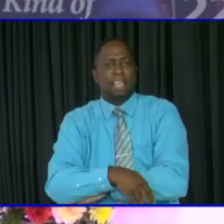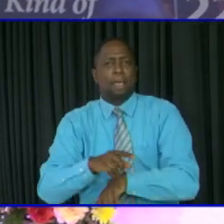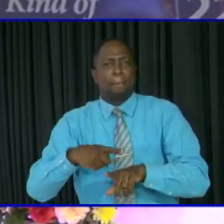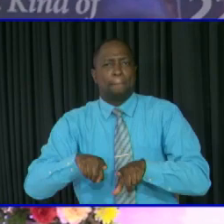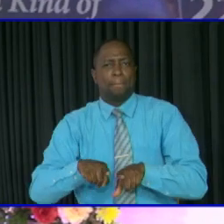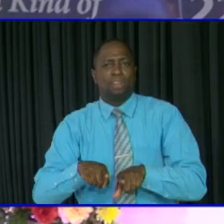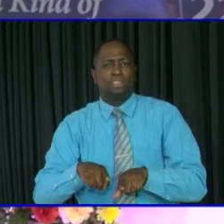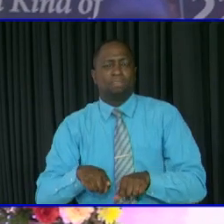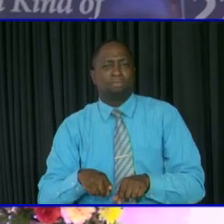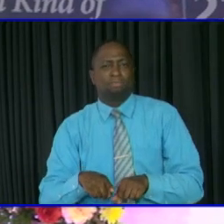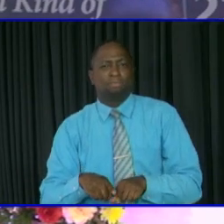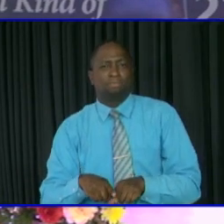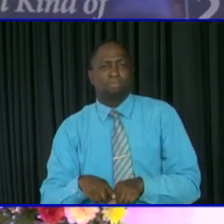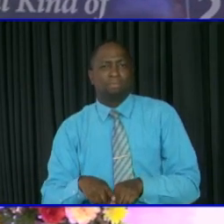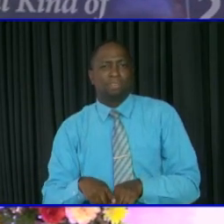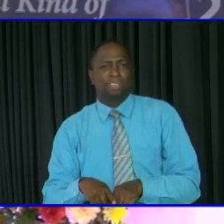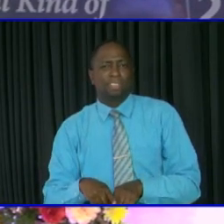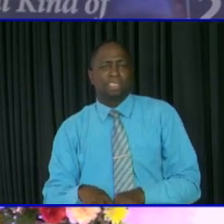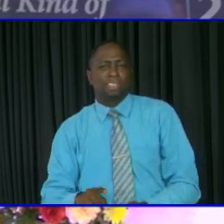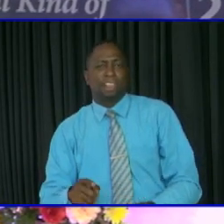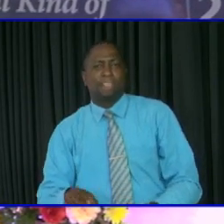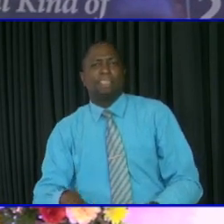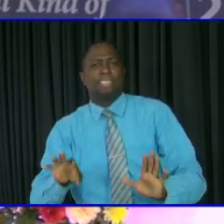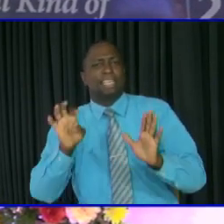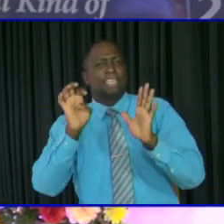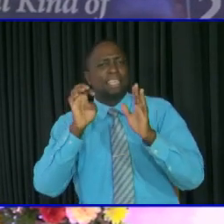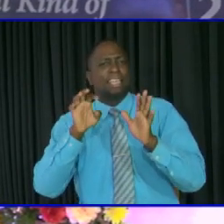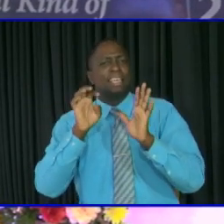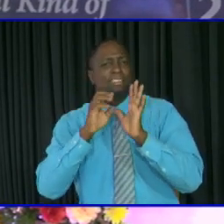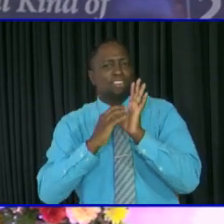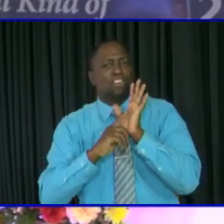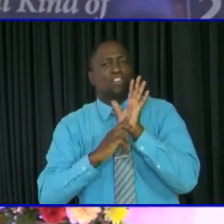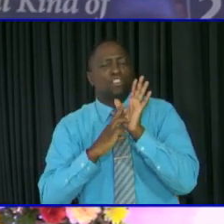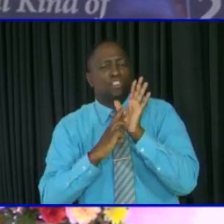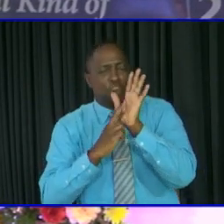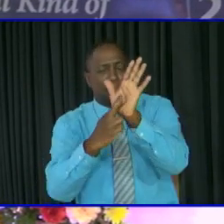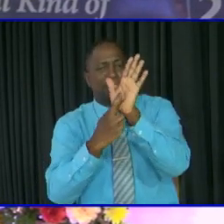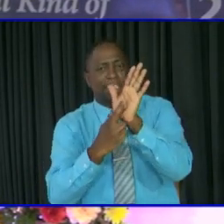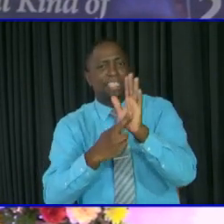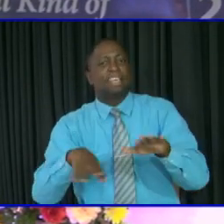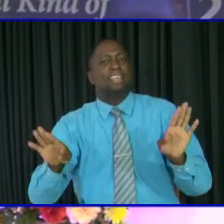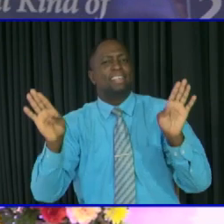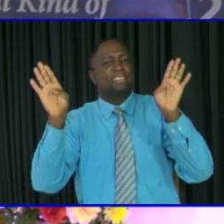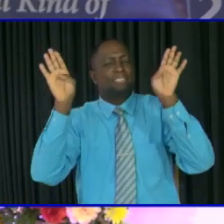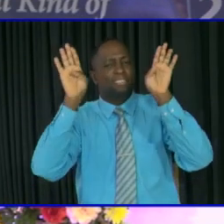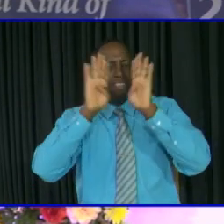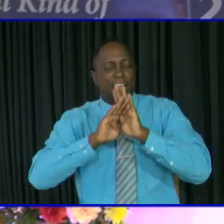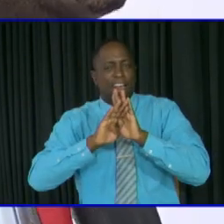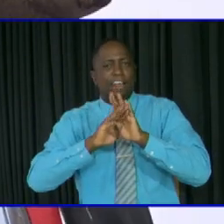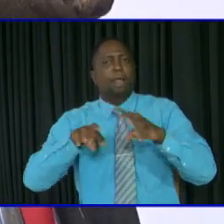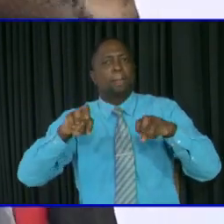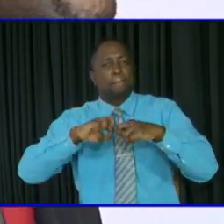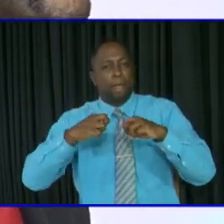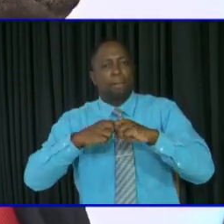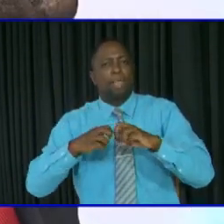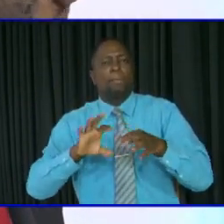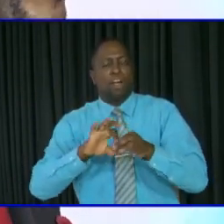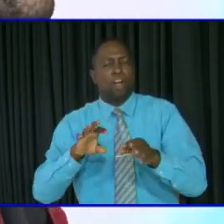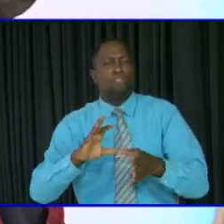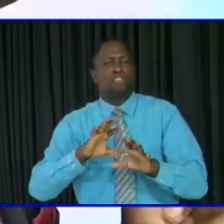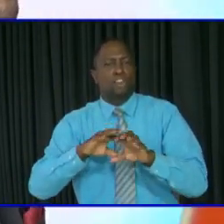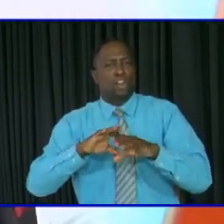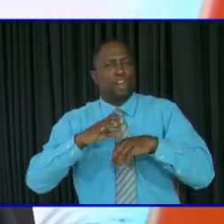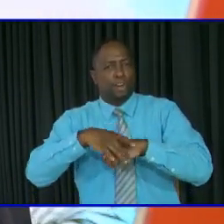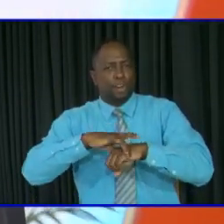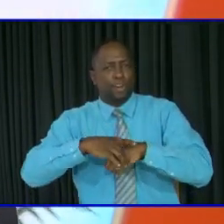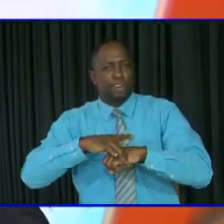it is speaking about the dark conditions of this sin-cursed earth. For truly, it is a critical point